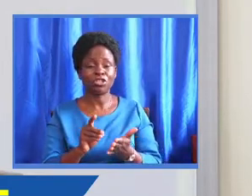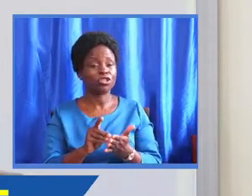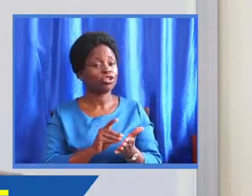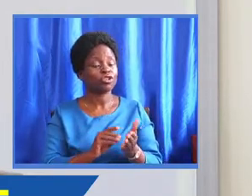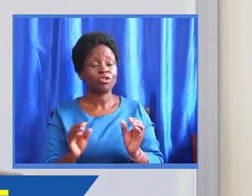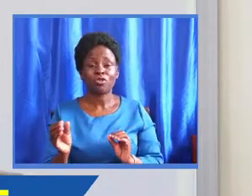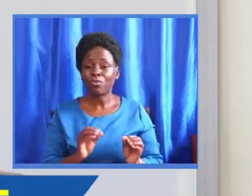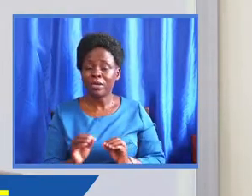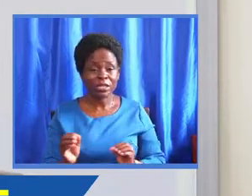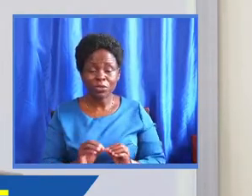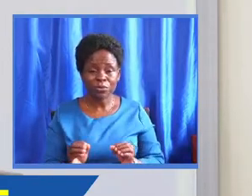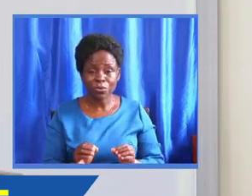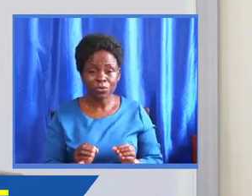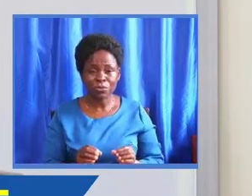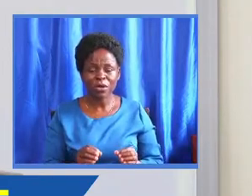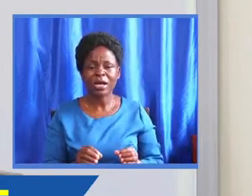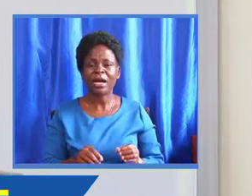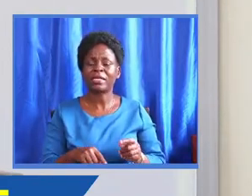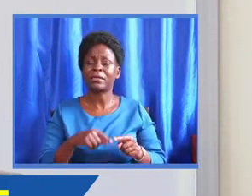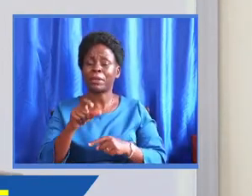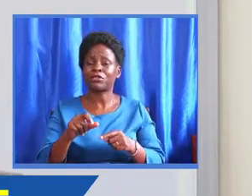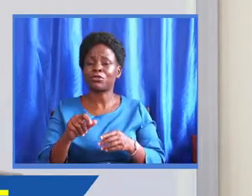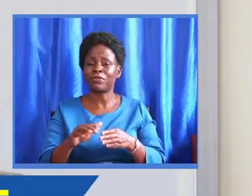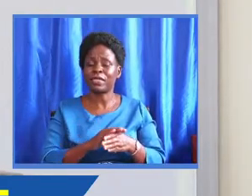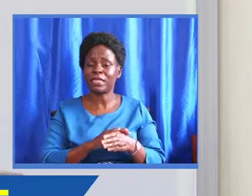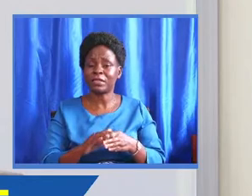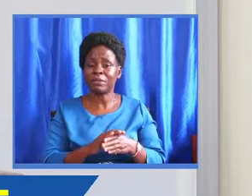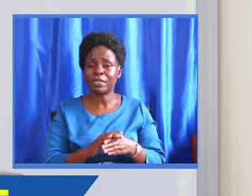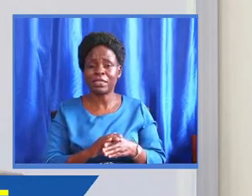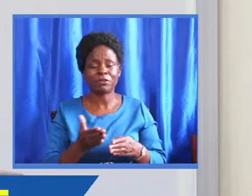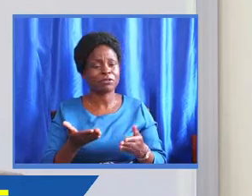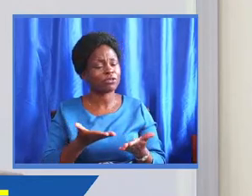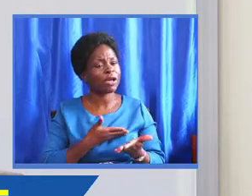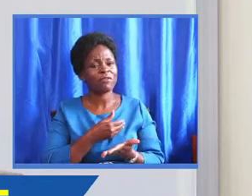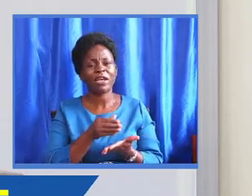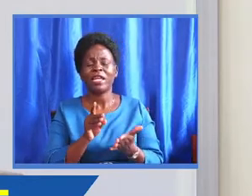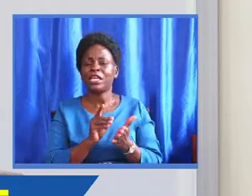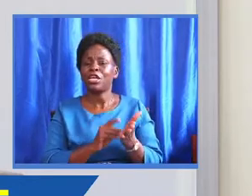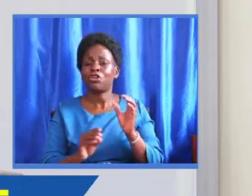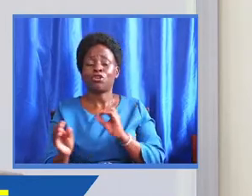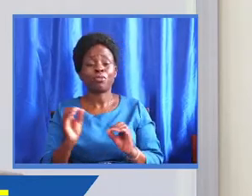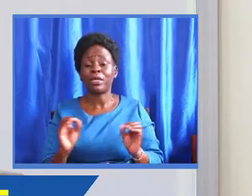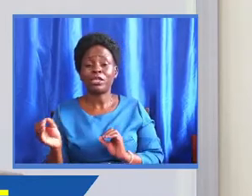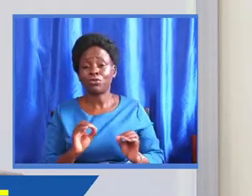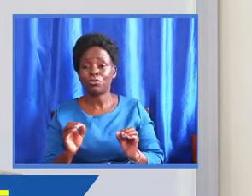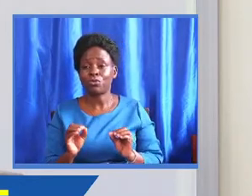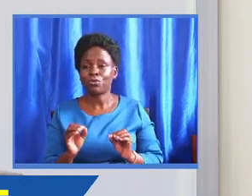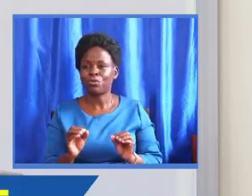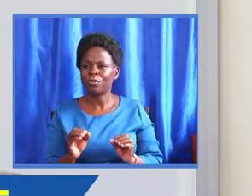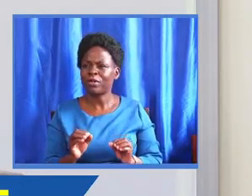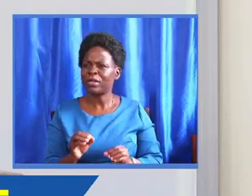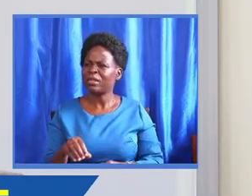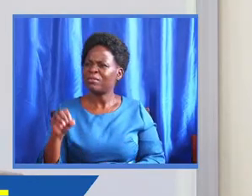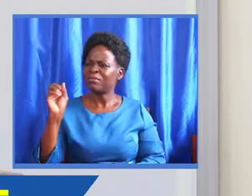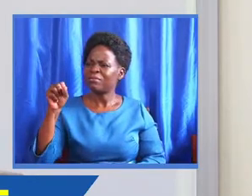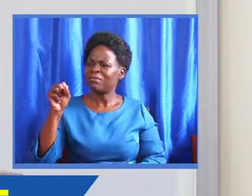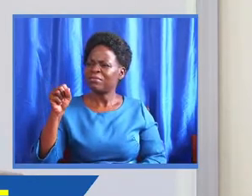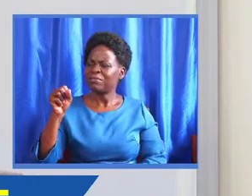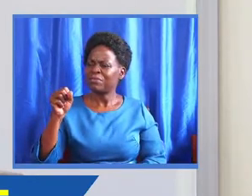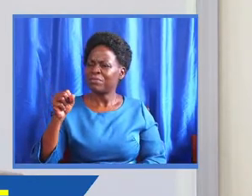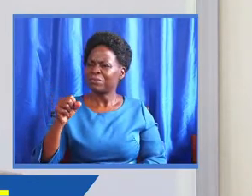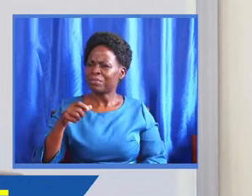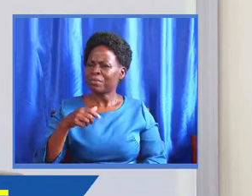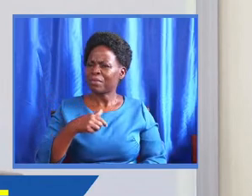consumer, as the runner of this boutique, as the runner of this business, because you don't have any document that supports your expense. I hear you. There was a decline,